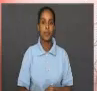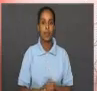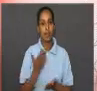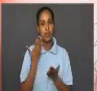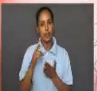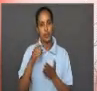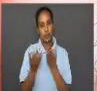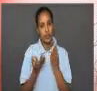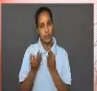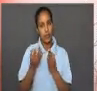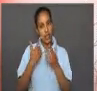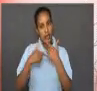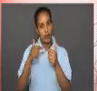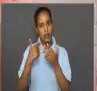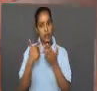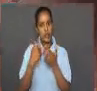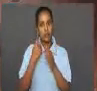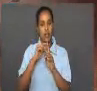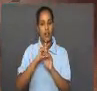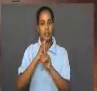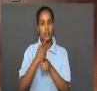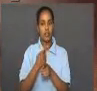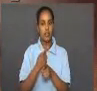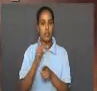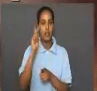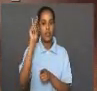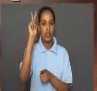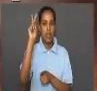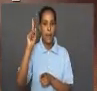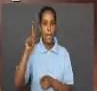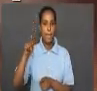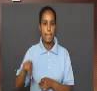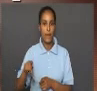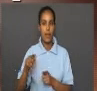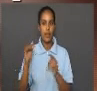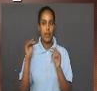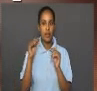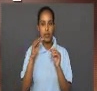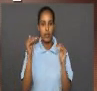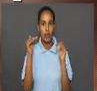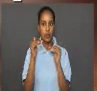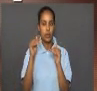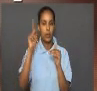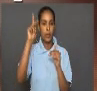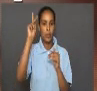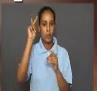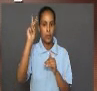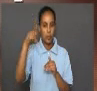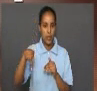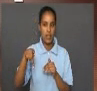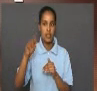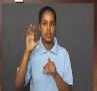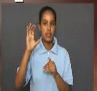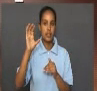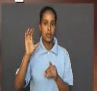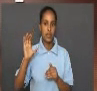If you came up with the answer Kp equals P subscript